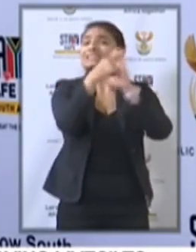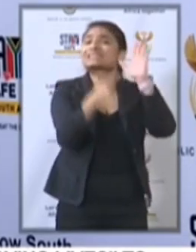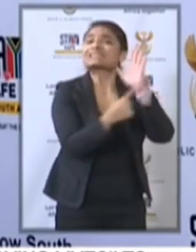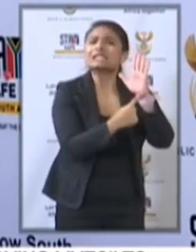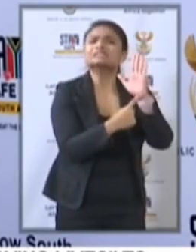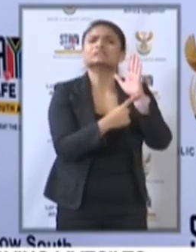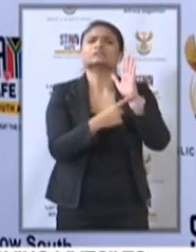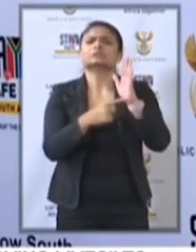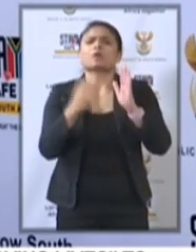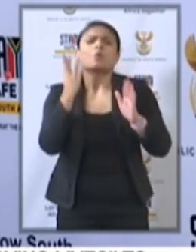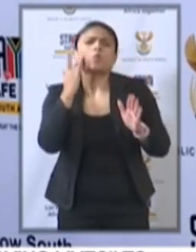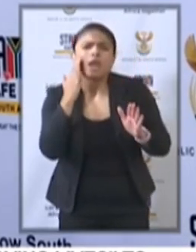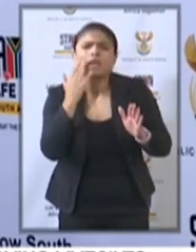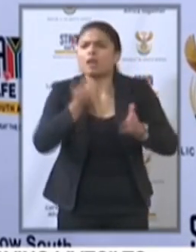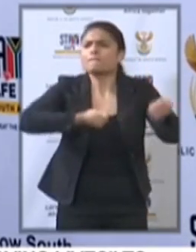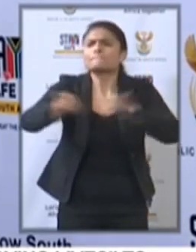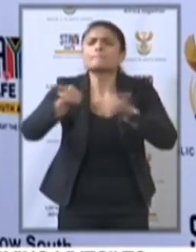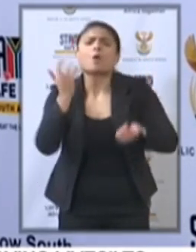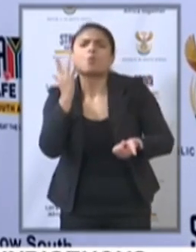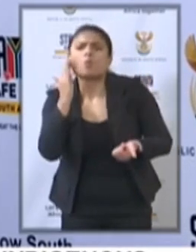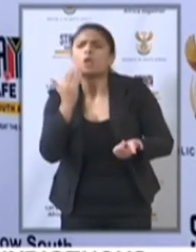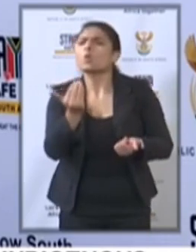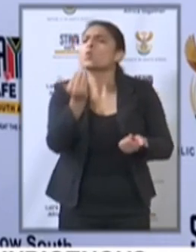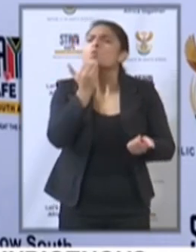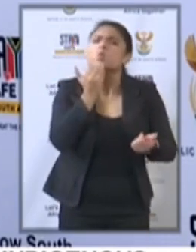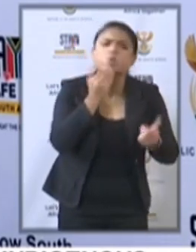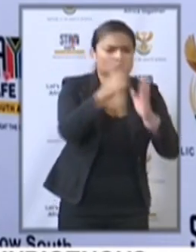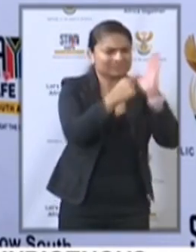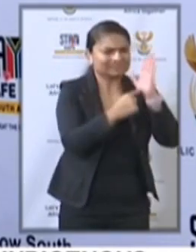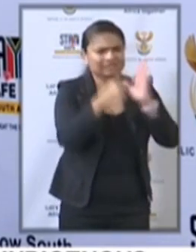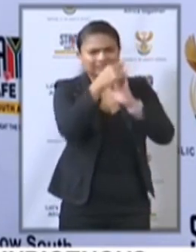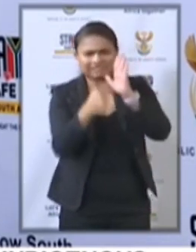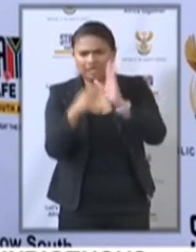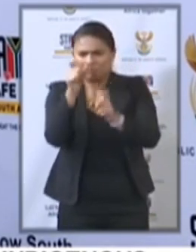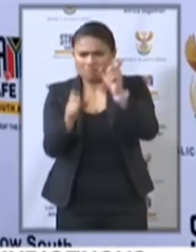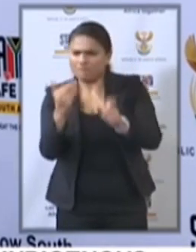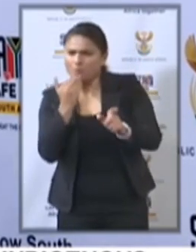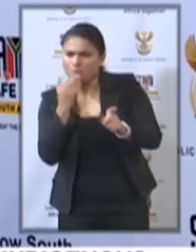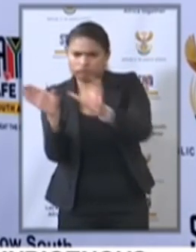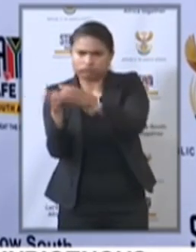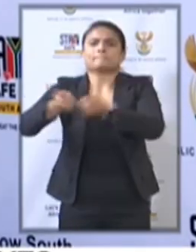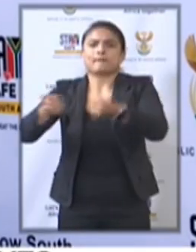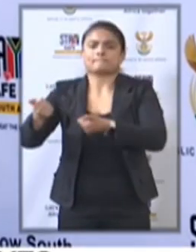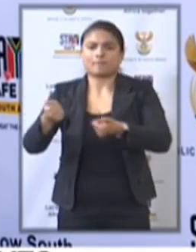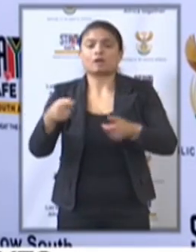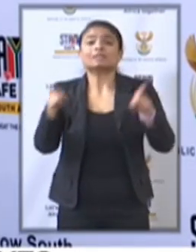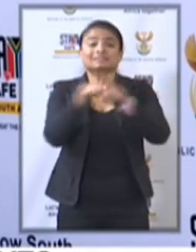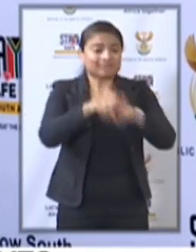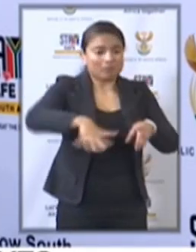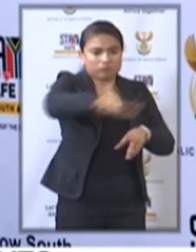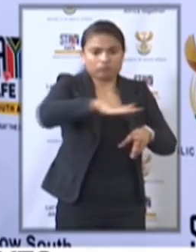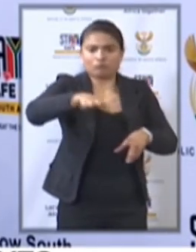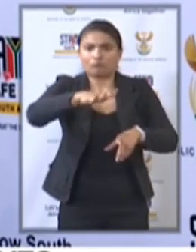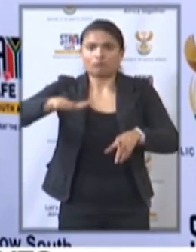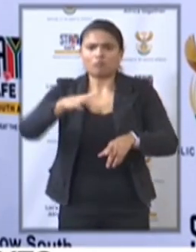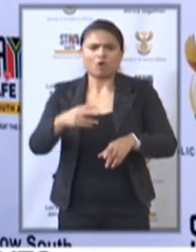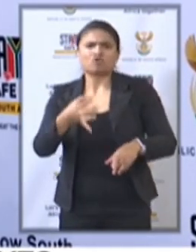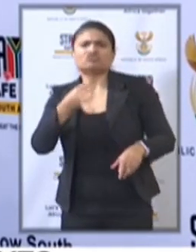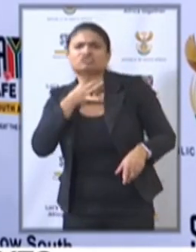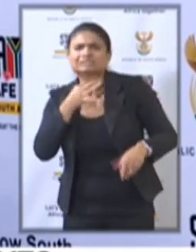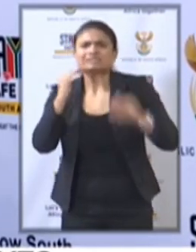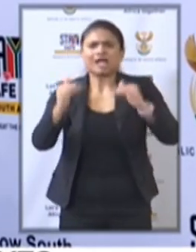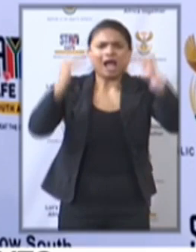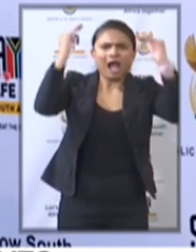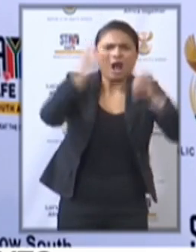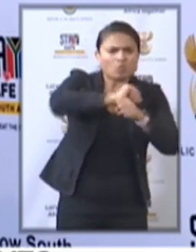urge parents to follow these closely, in line with their risk-adjusted strategy linked to the localities. All